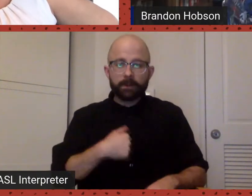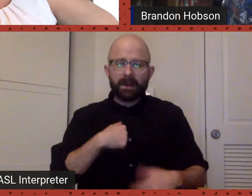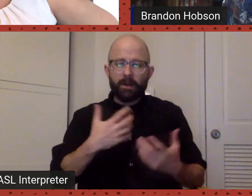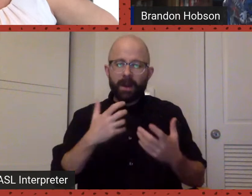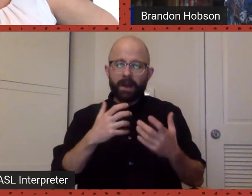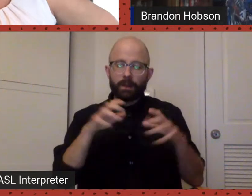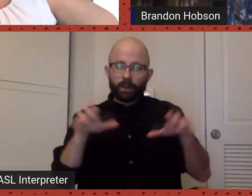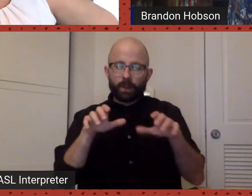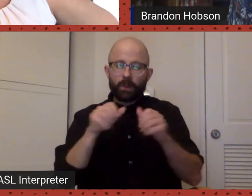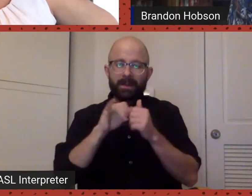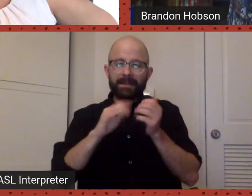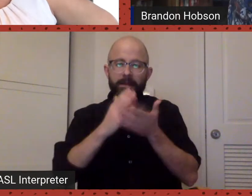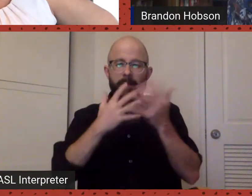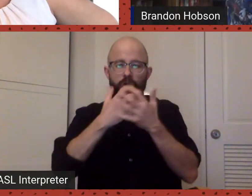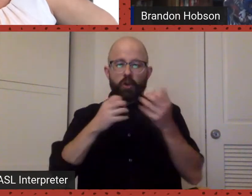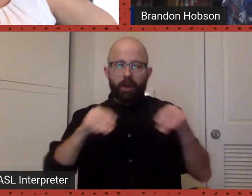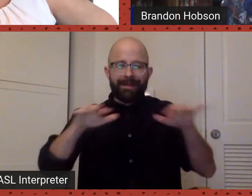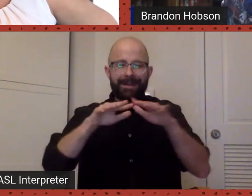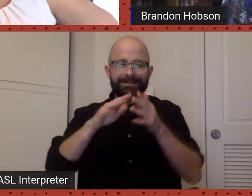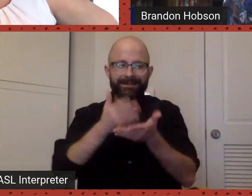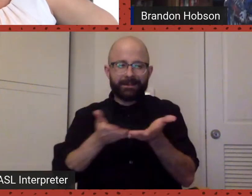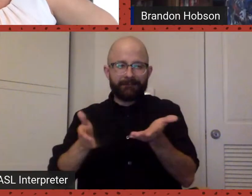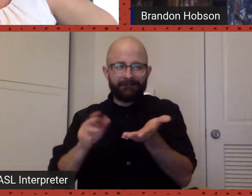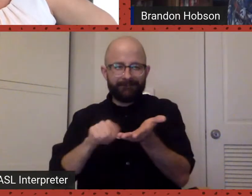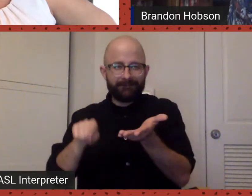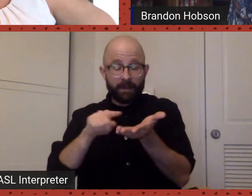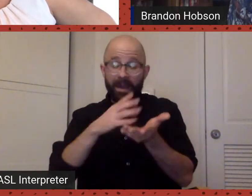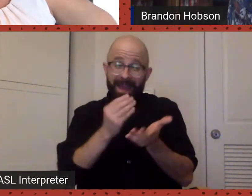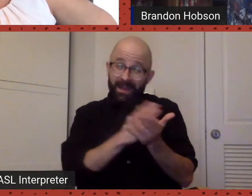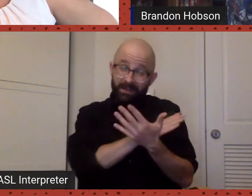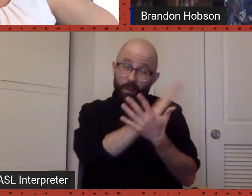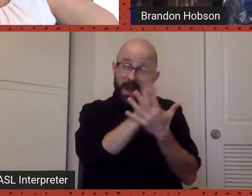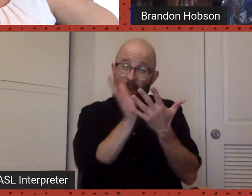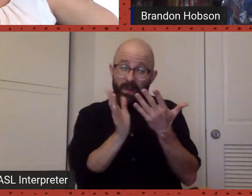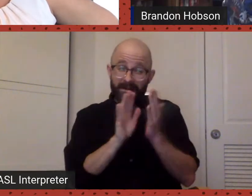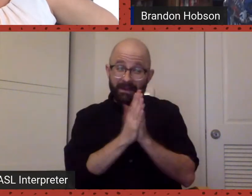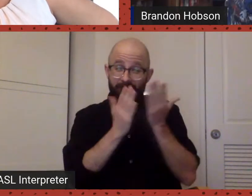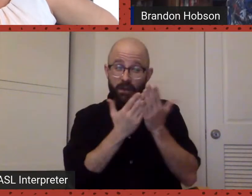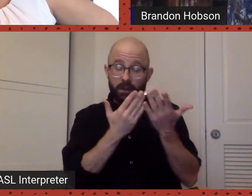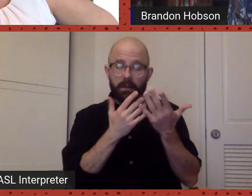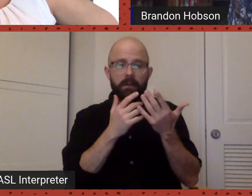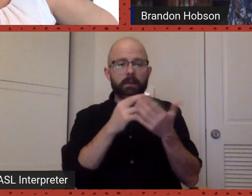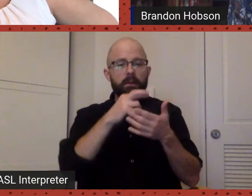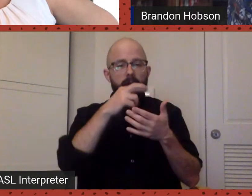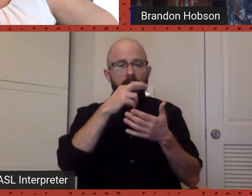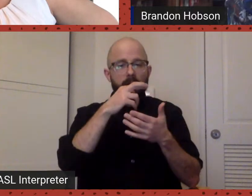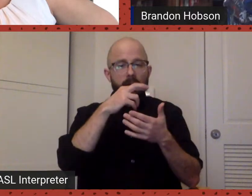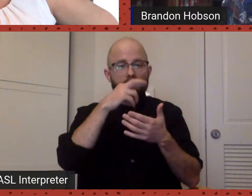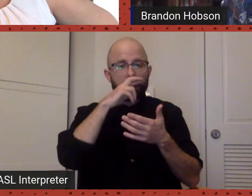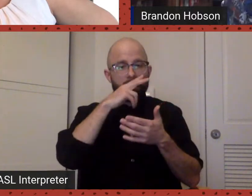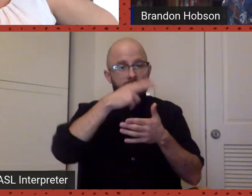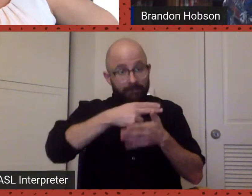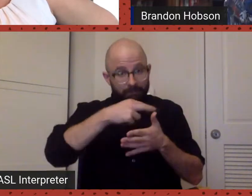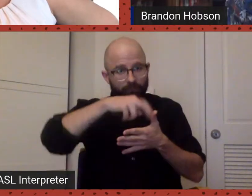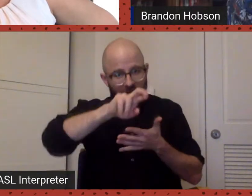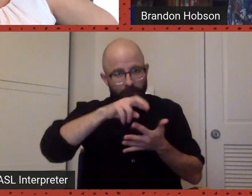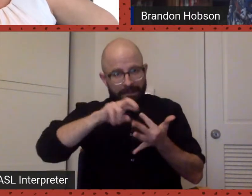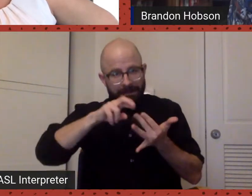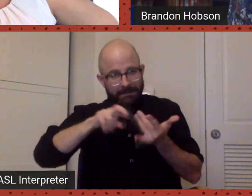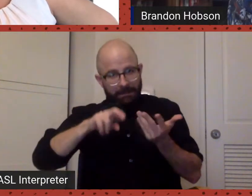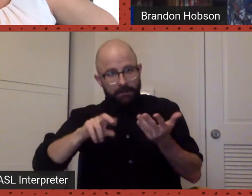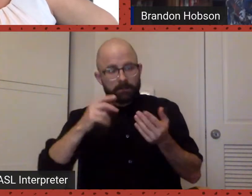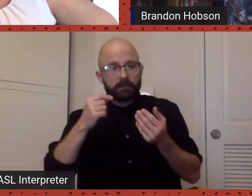some of the Darkening Land stuff, and just throughout the novel, a lot of references to the land